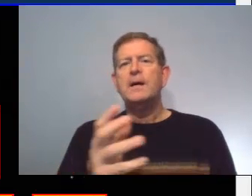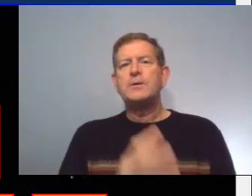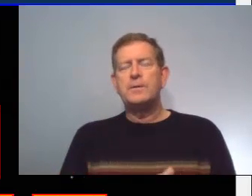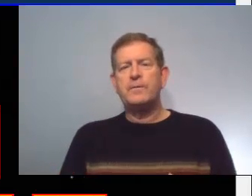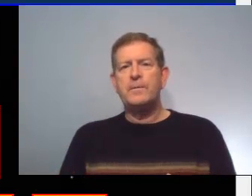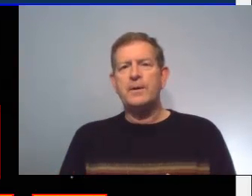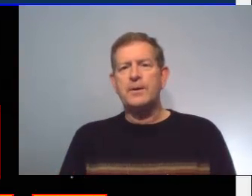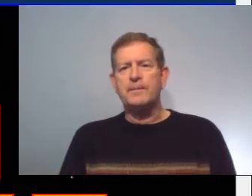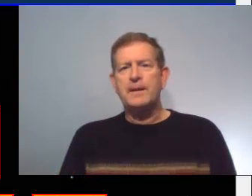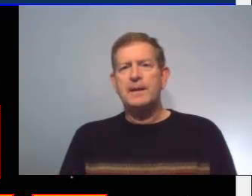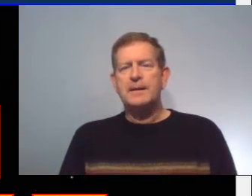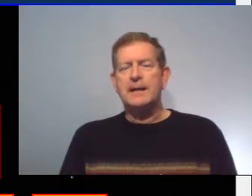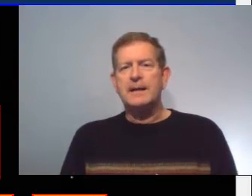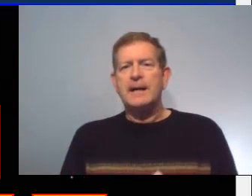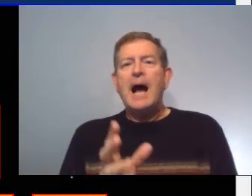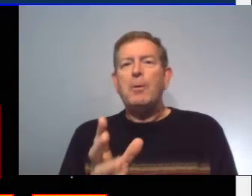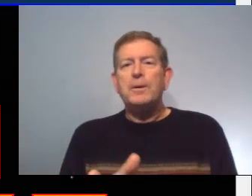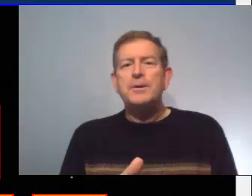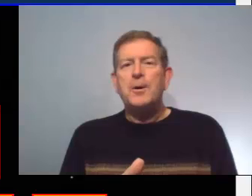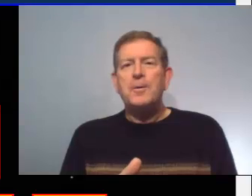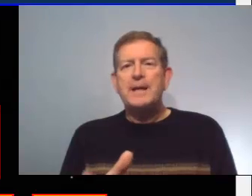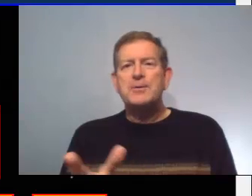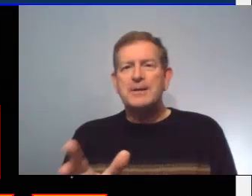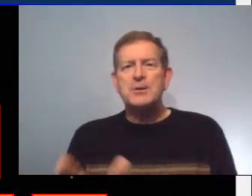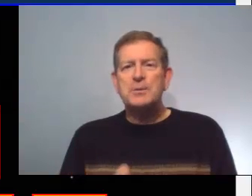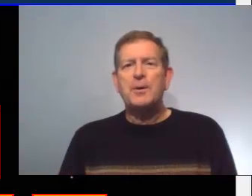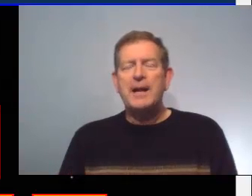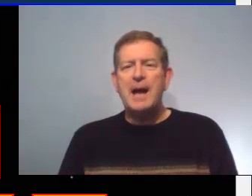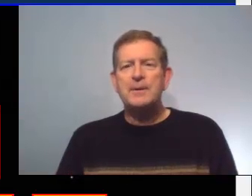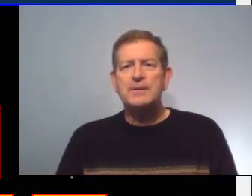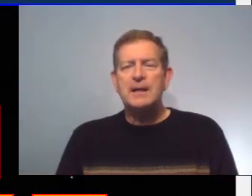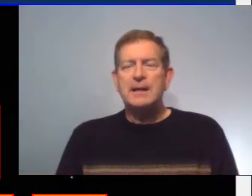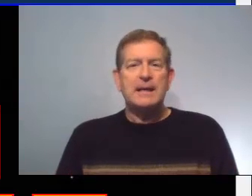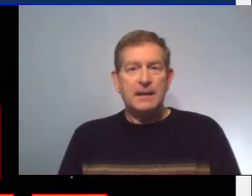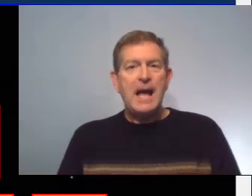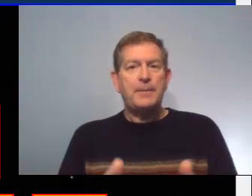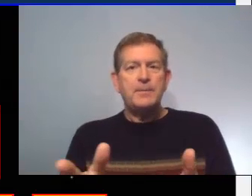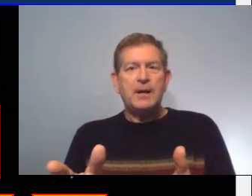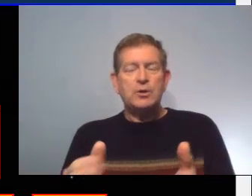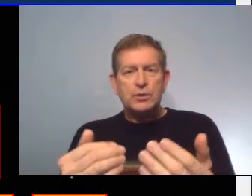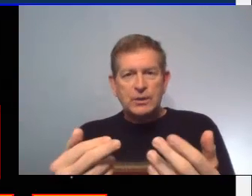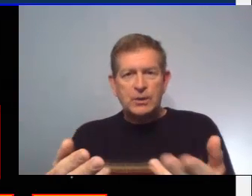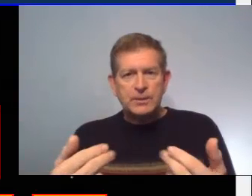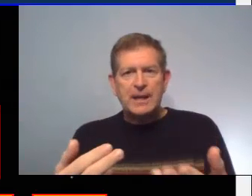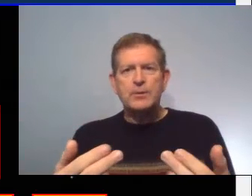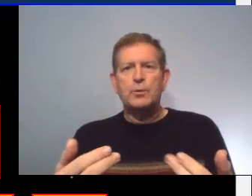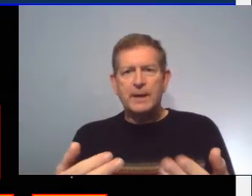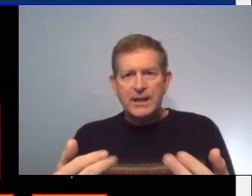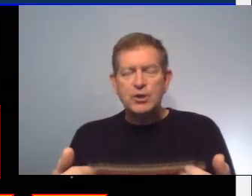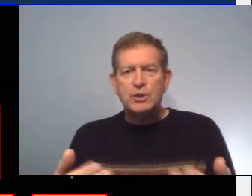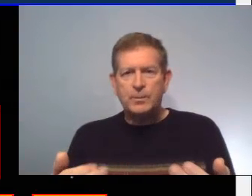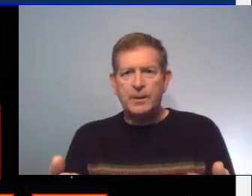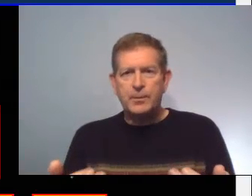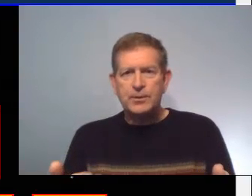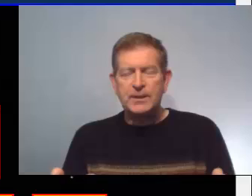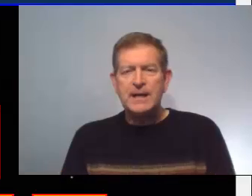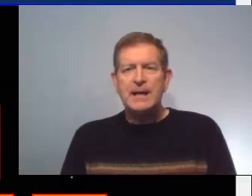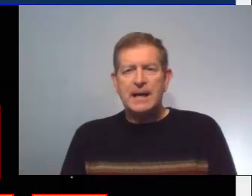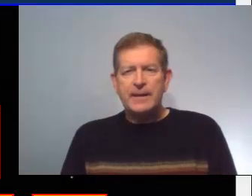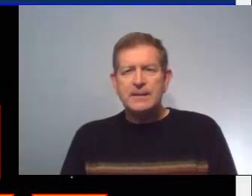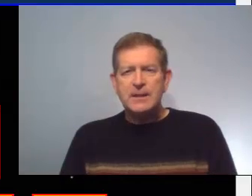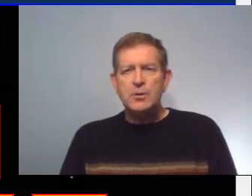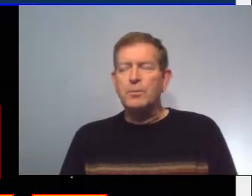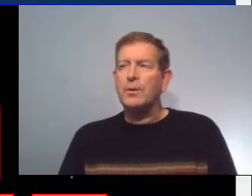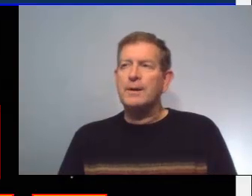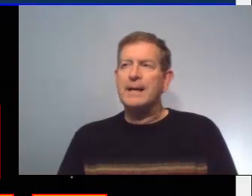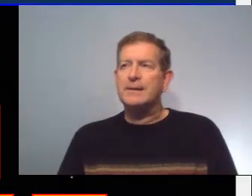formal to the familiar. And how will you know when that transition point happens? It'll happen because you start to establish a relationship with a person,